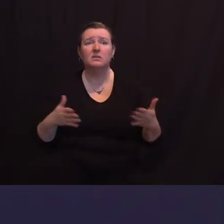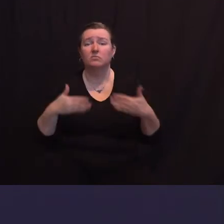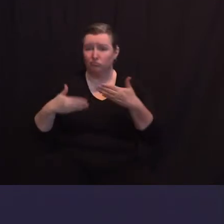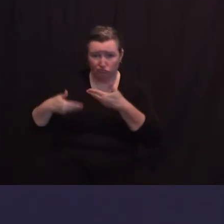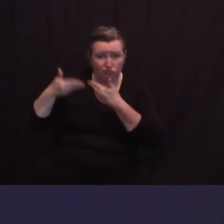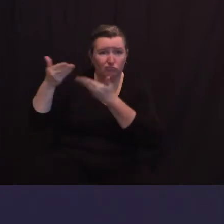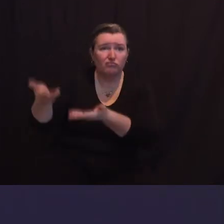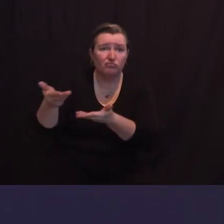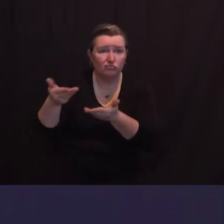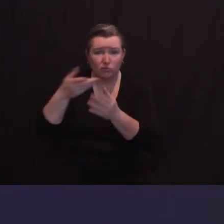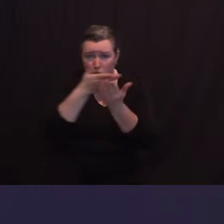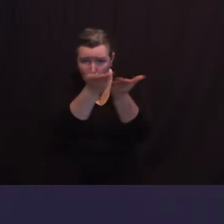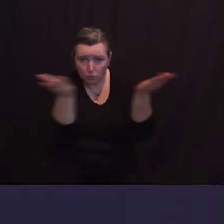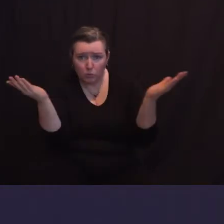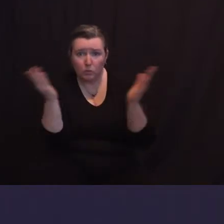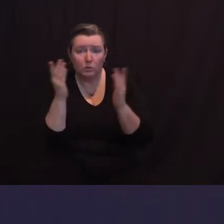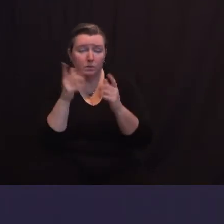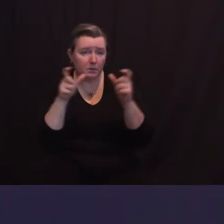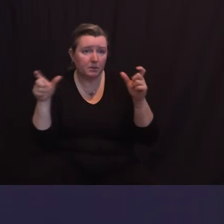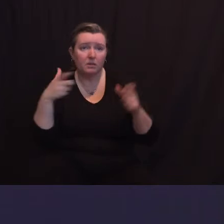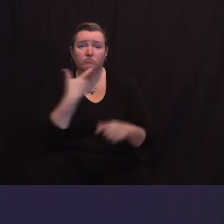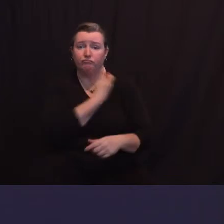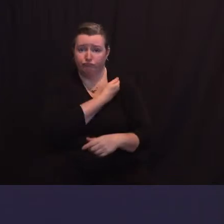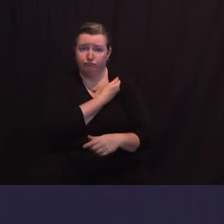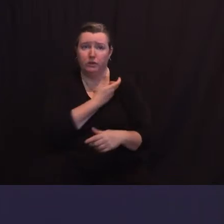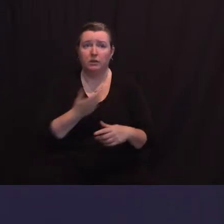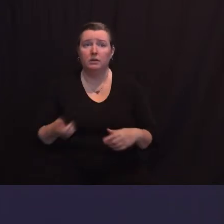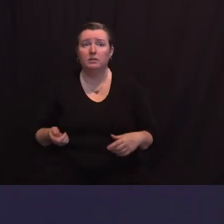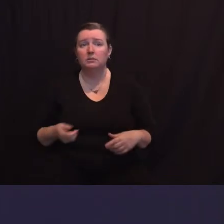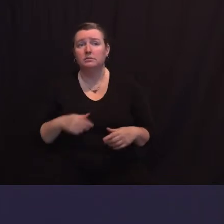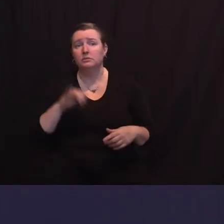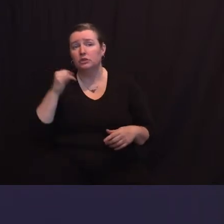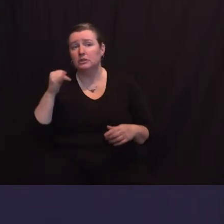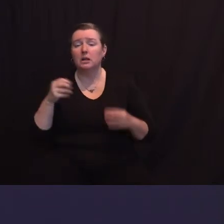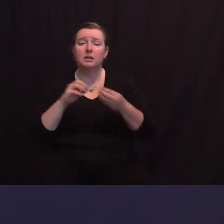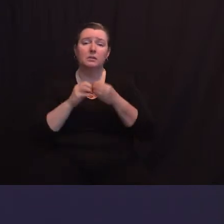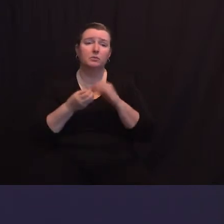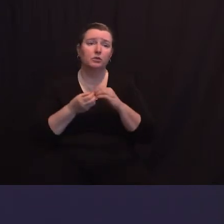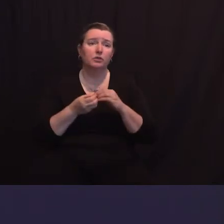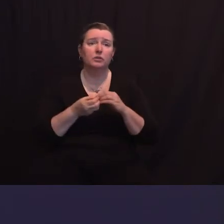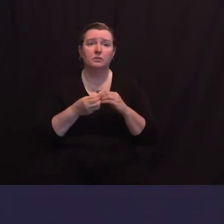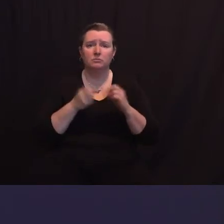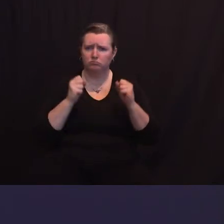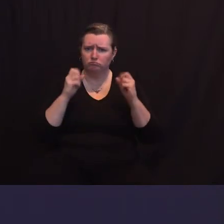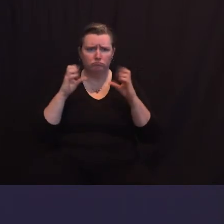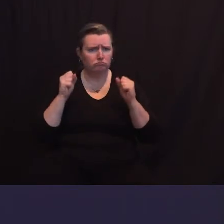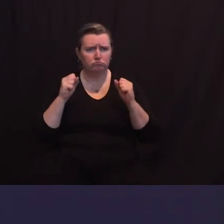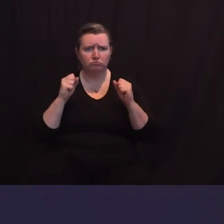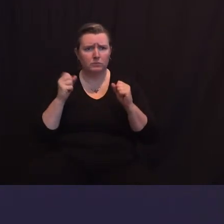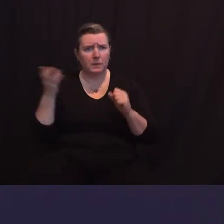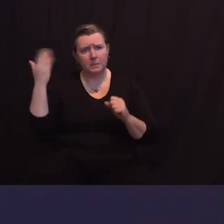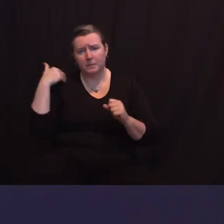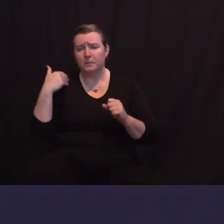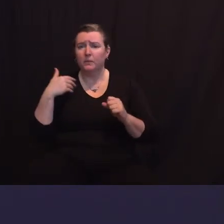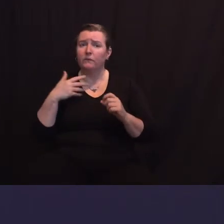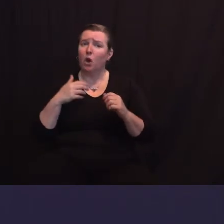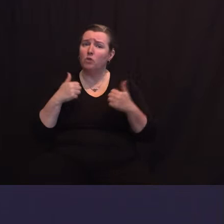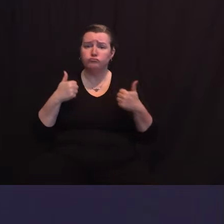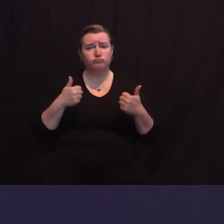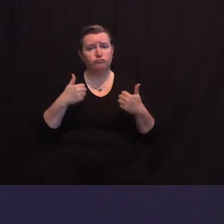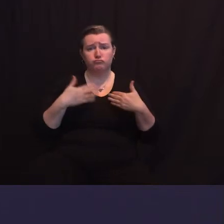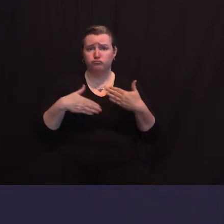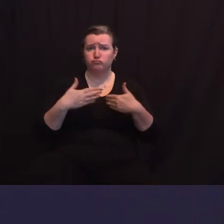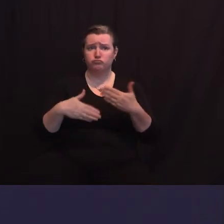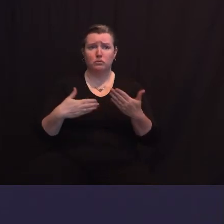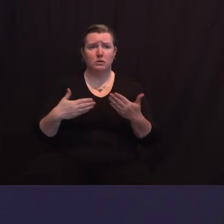we're still, while the J&J numbers this week and next are better than we thought, I'm going to just ballpark this, Judy, I'll bet you we've gotten